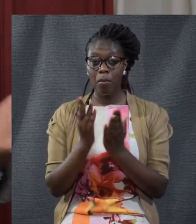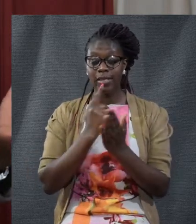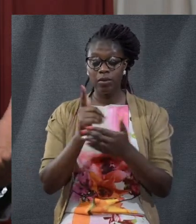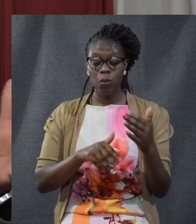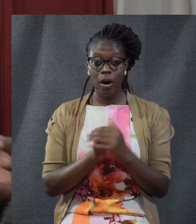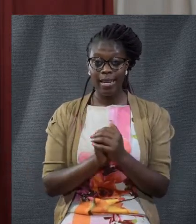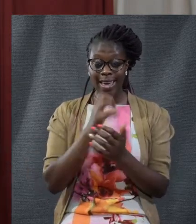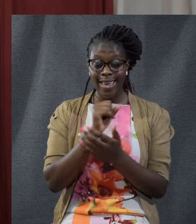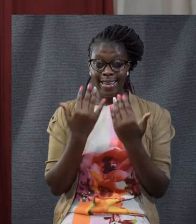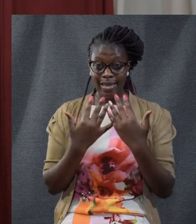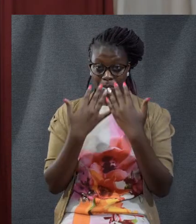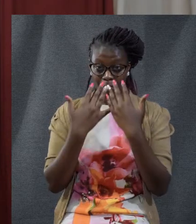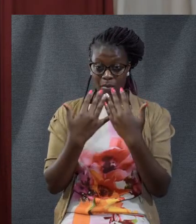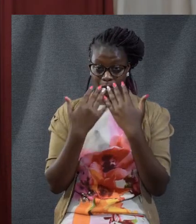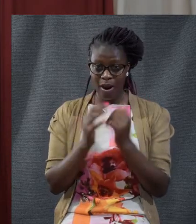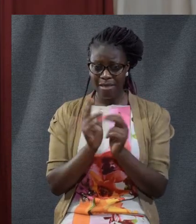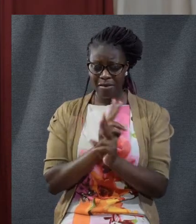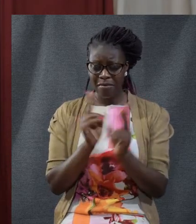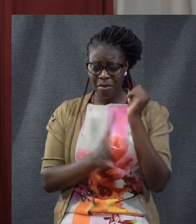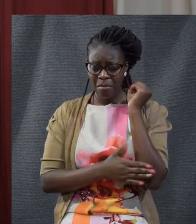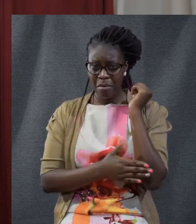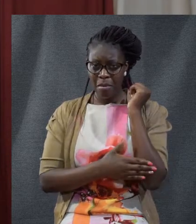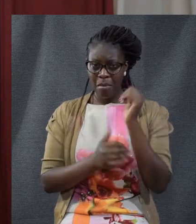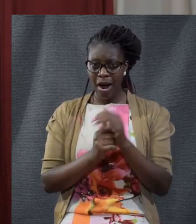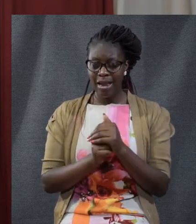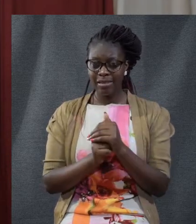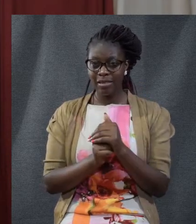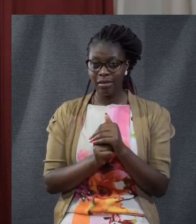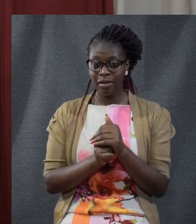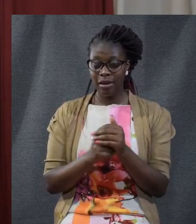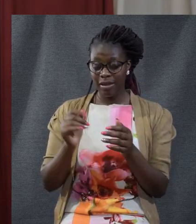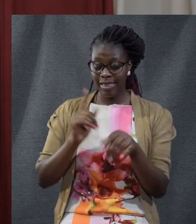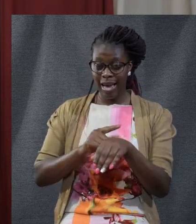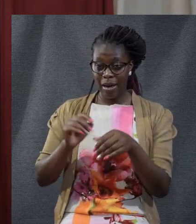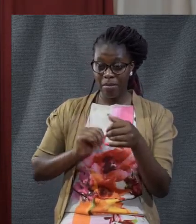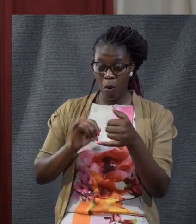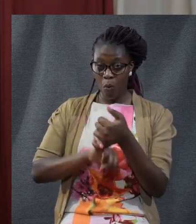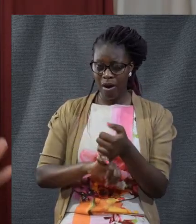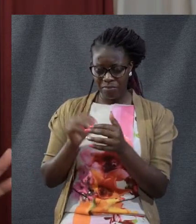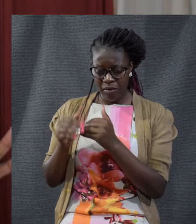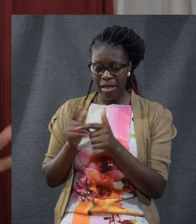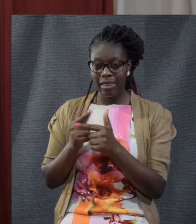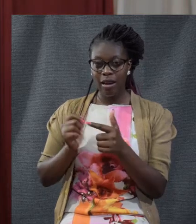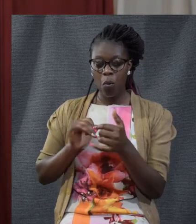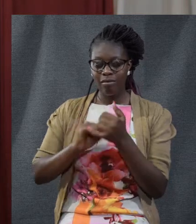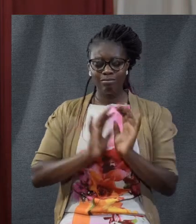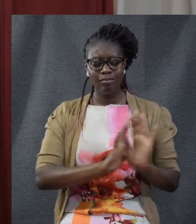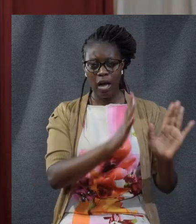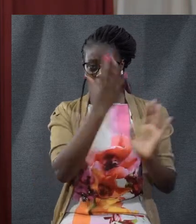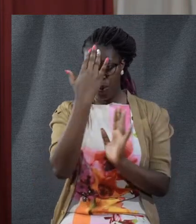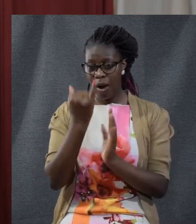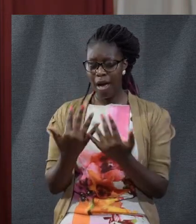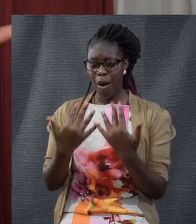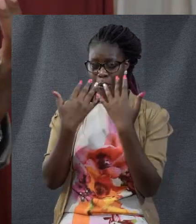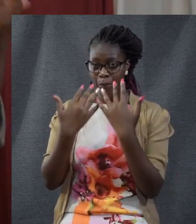Bible says here, that his breath was offensive to his wife. So anytime he'd go near his wife, wife would just throw him away because of his